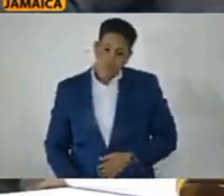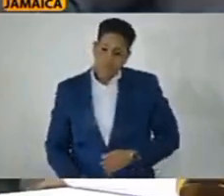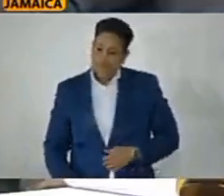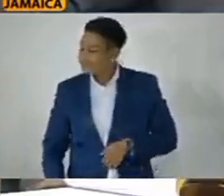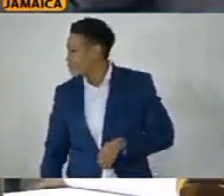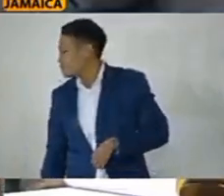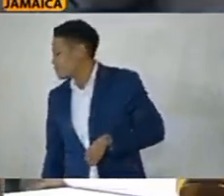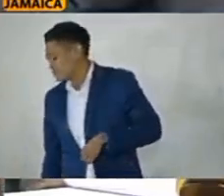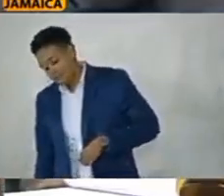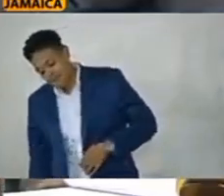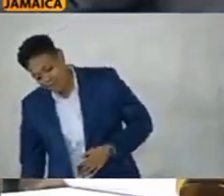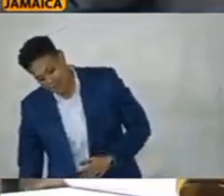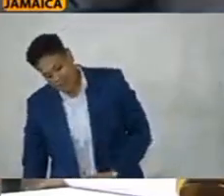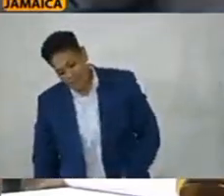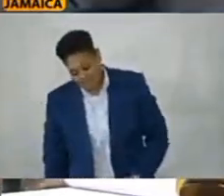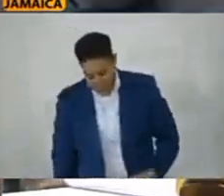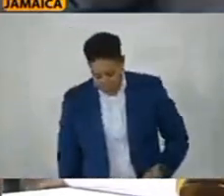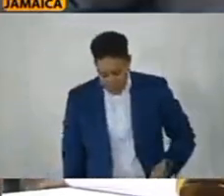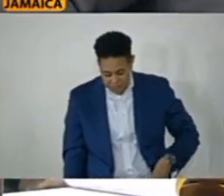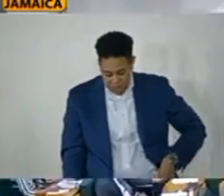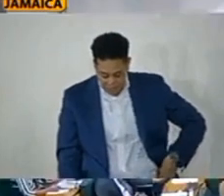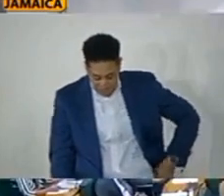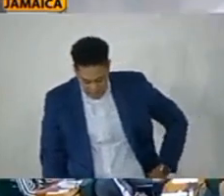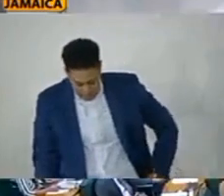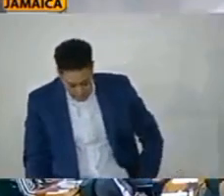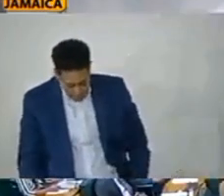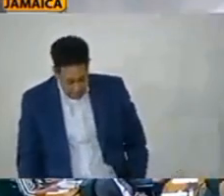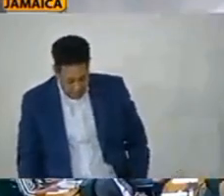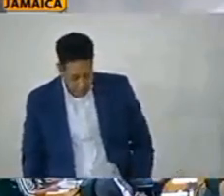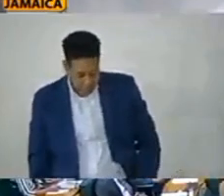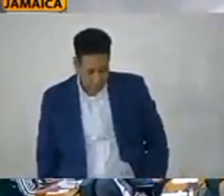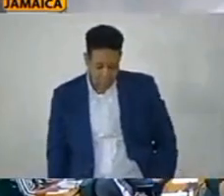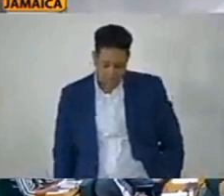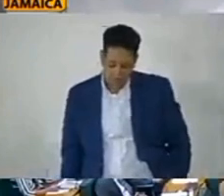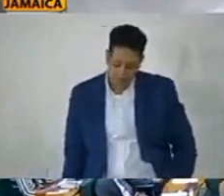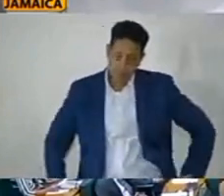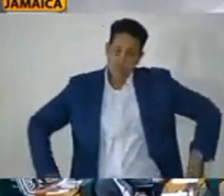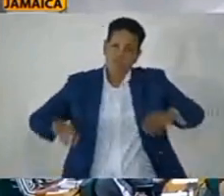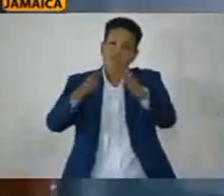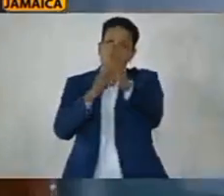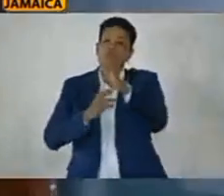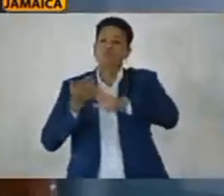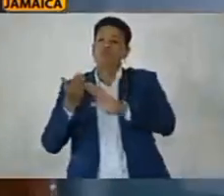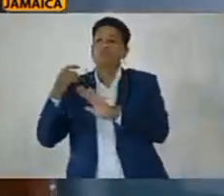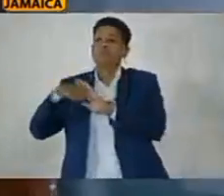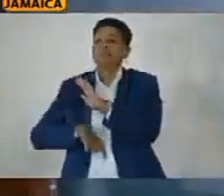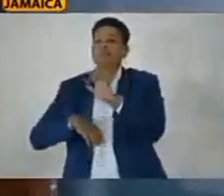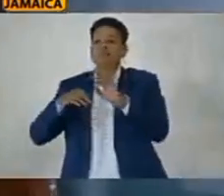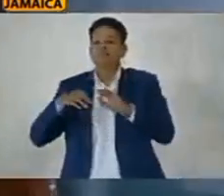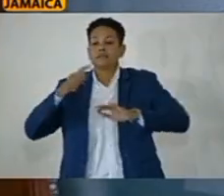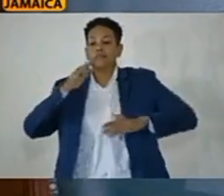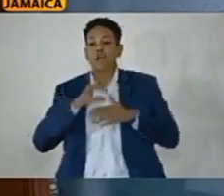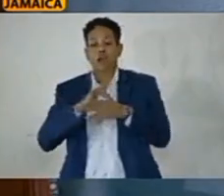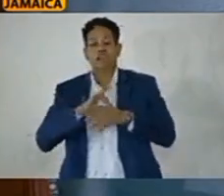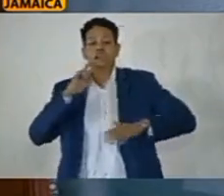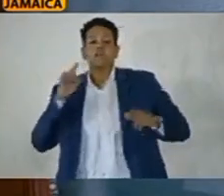The standing order goes on in detail to contents of questions.